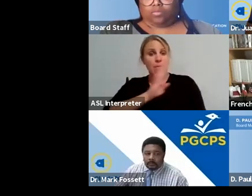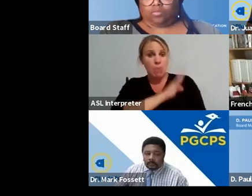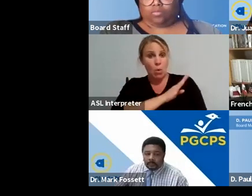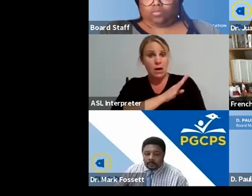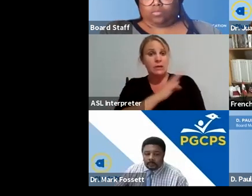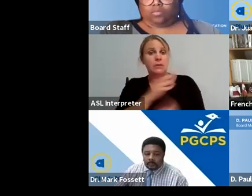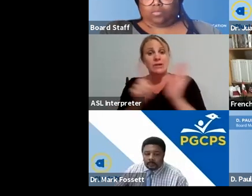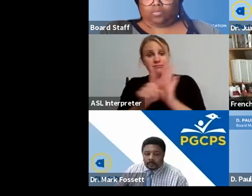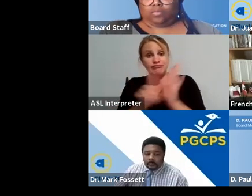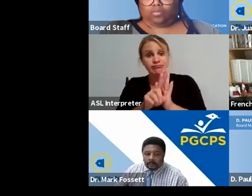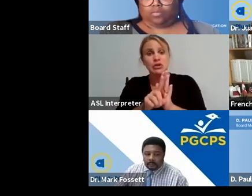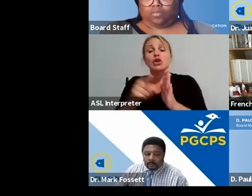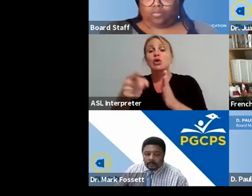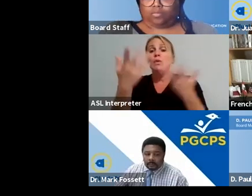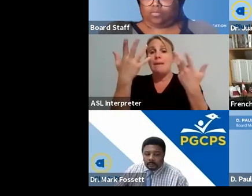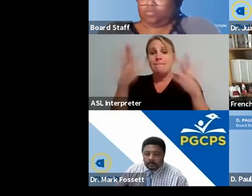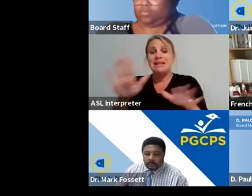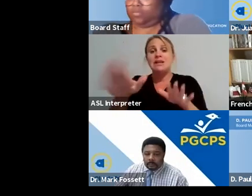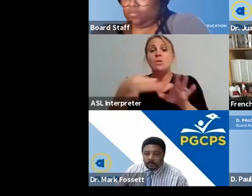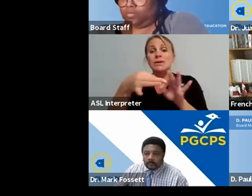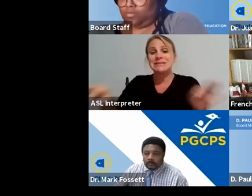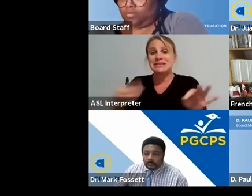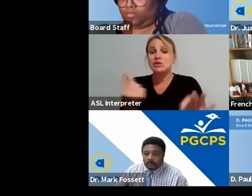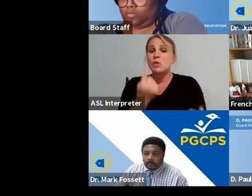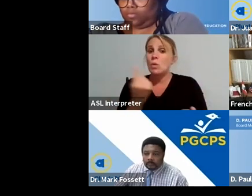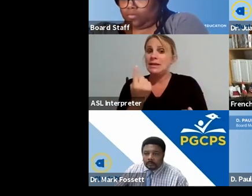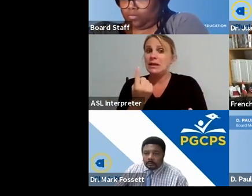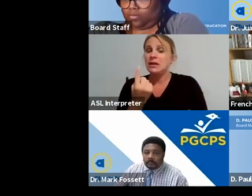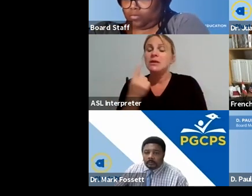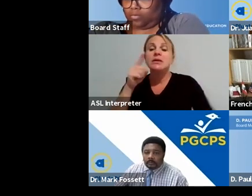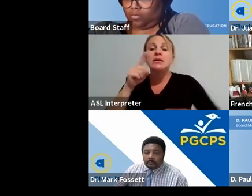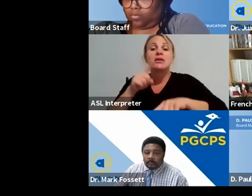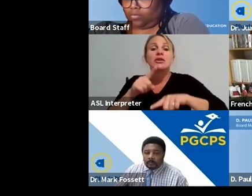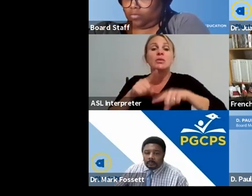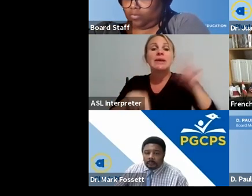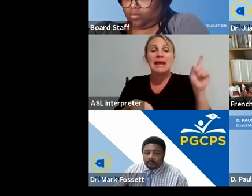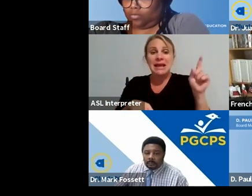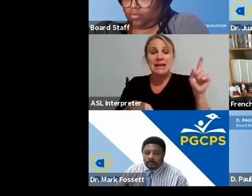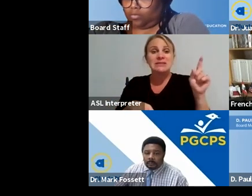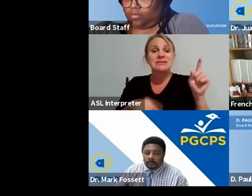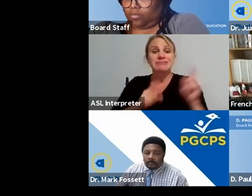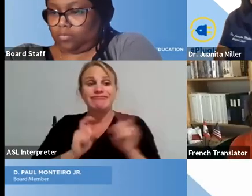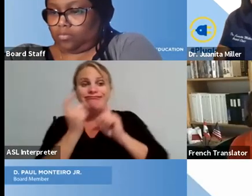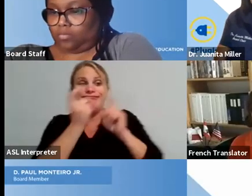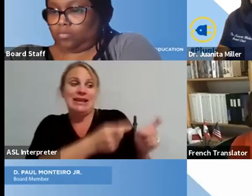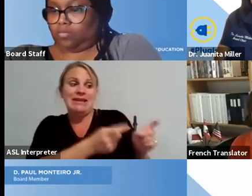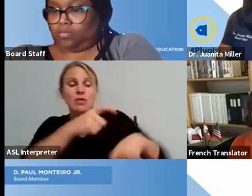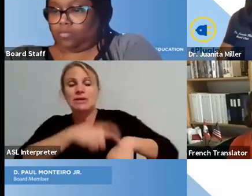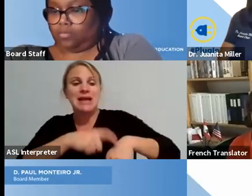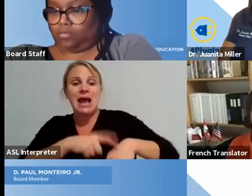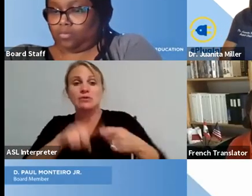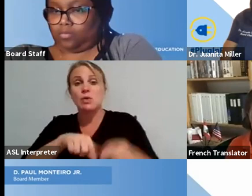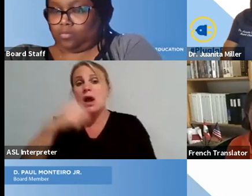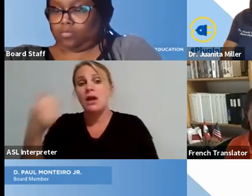may complete that sentence only. You may not relinquish any part of your speaking time to another registered or